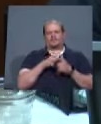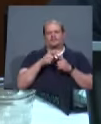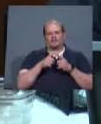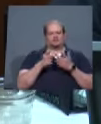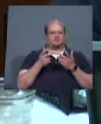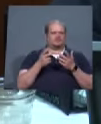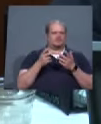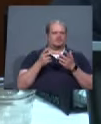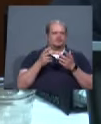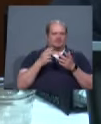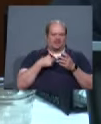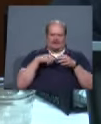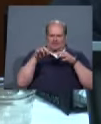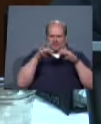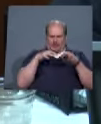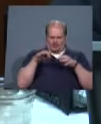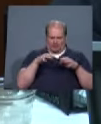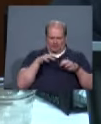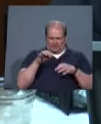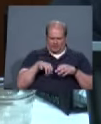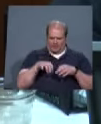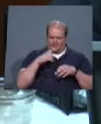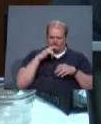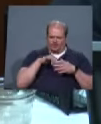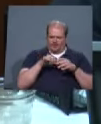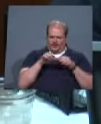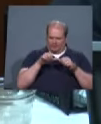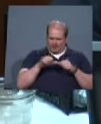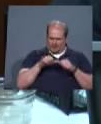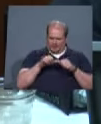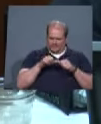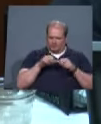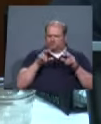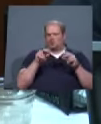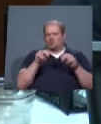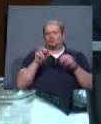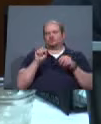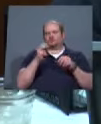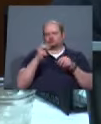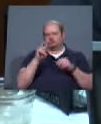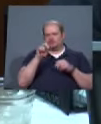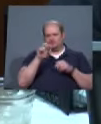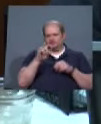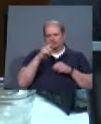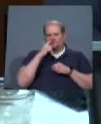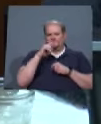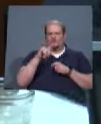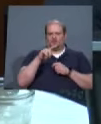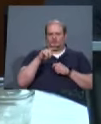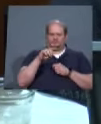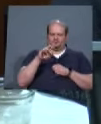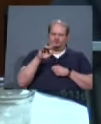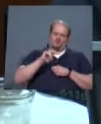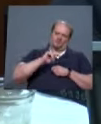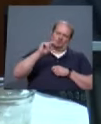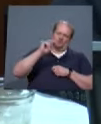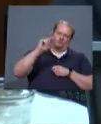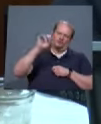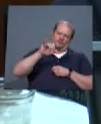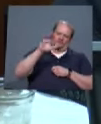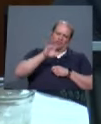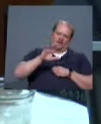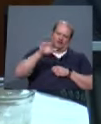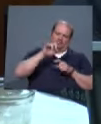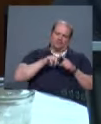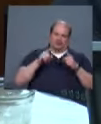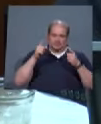So I outlined that. For that area. She did it for that area. No, she did it up north of there. But